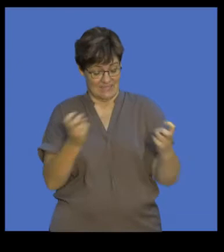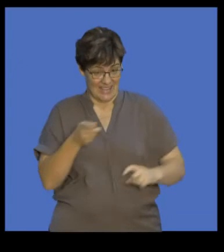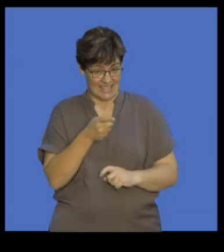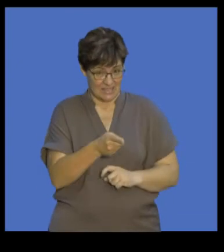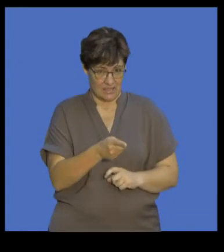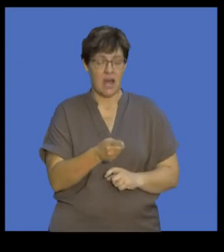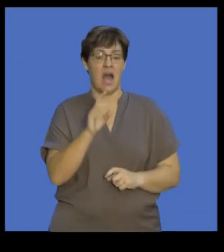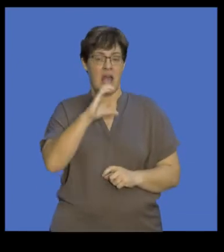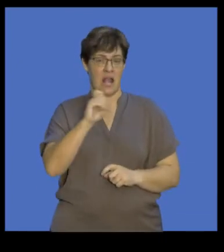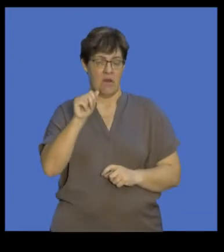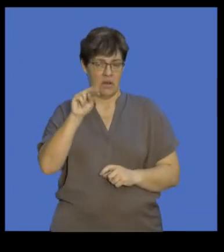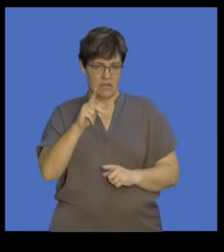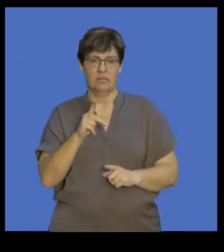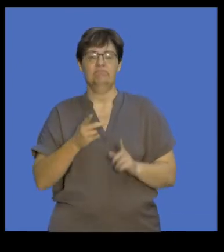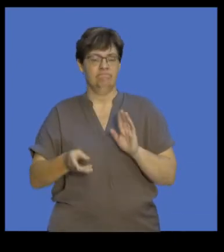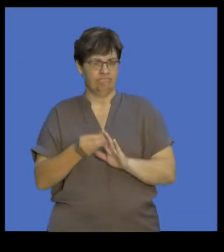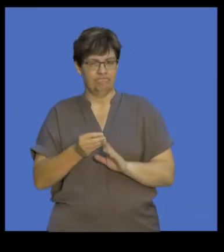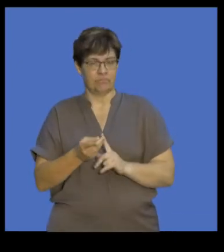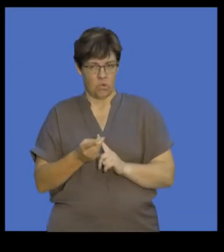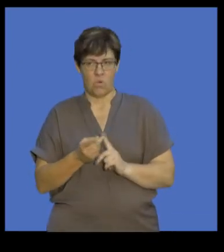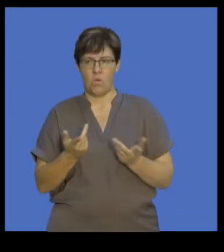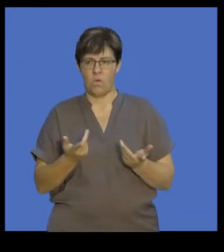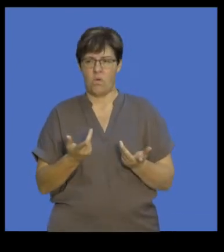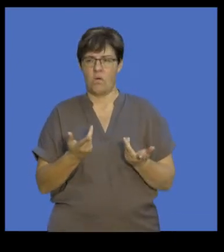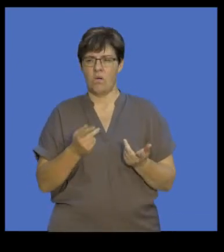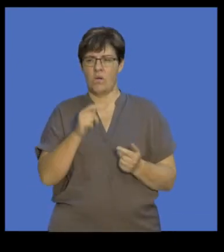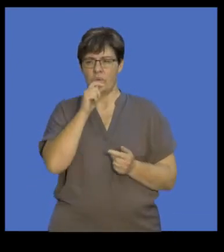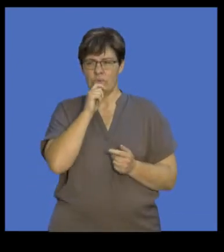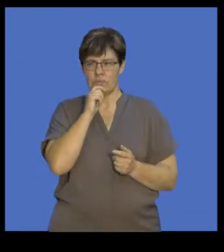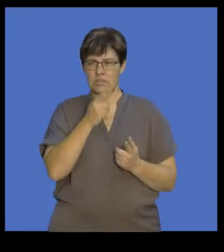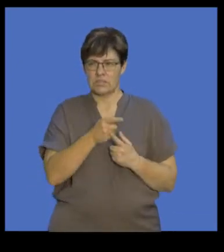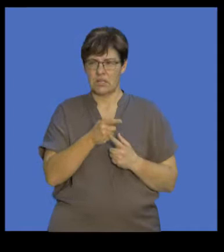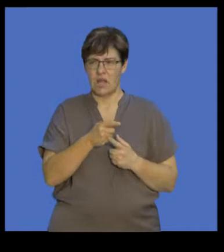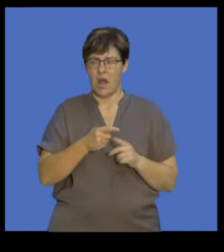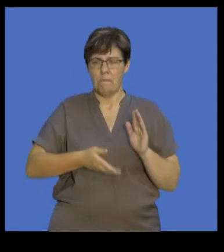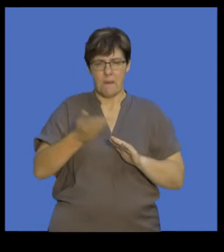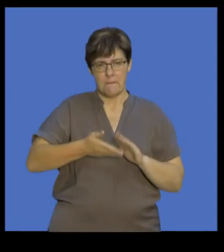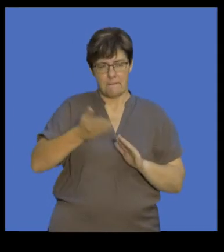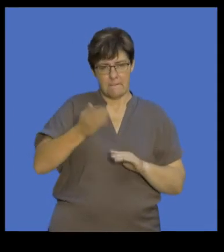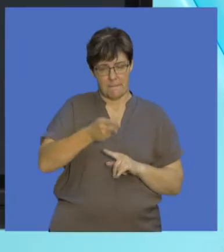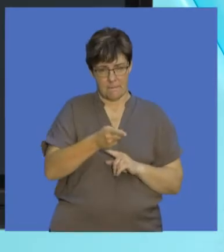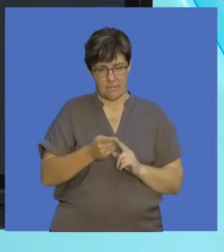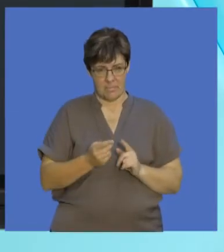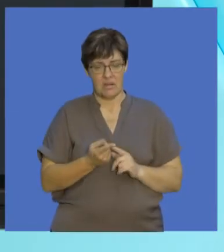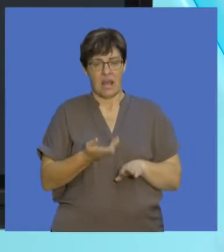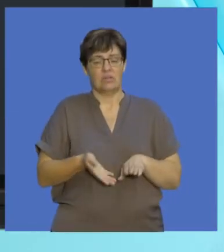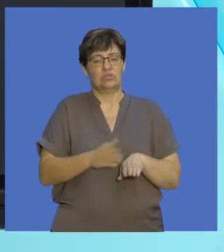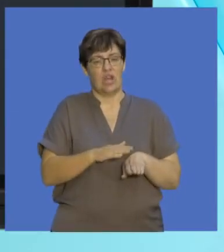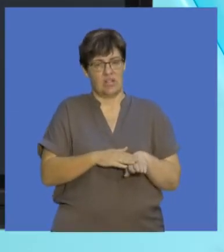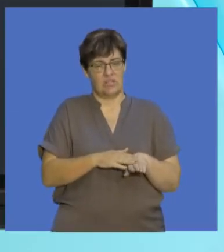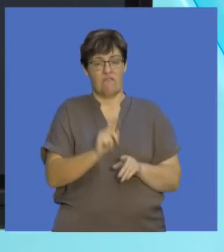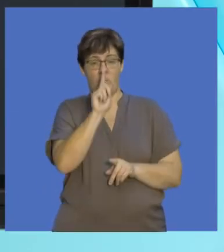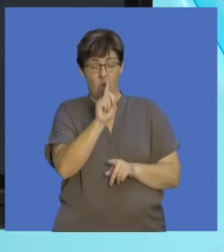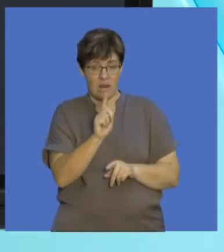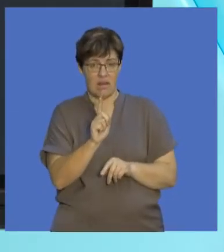used to measure current or strength of current. Okay, so take note, we talk of current in terms of charge per